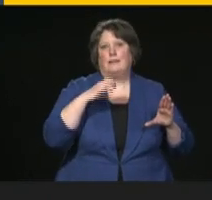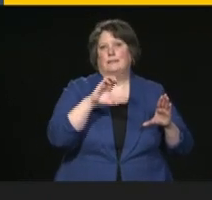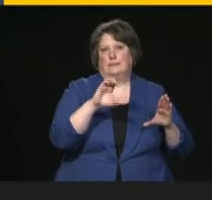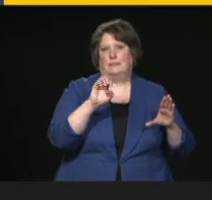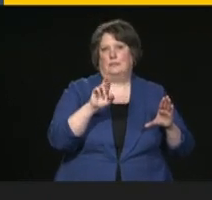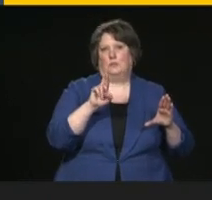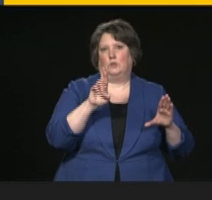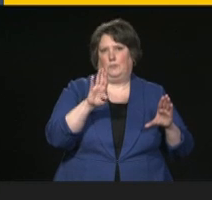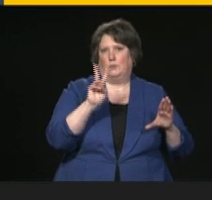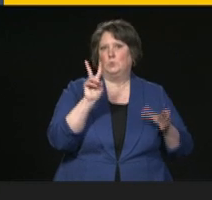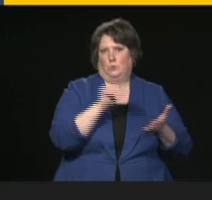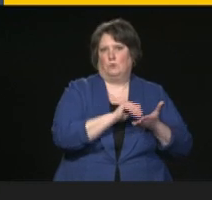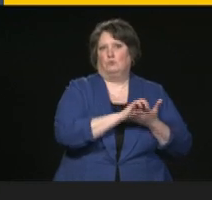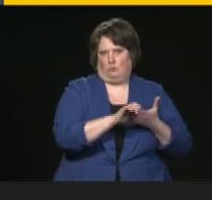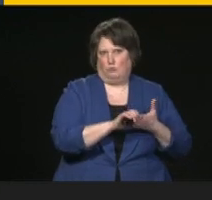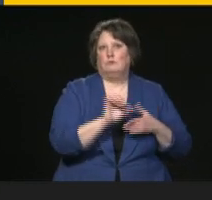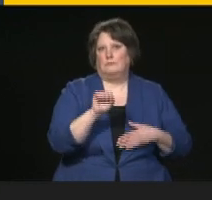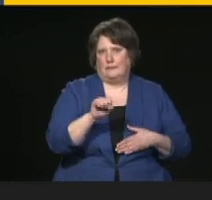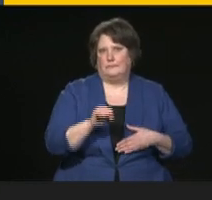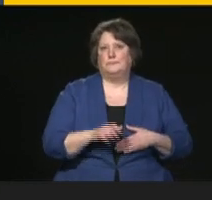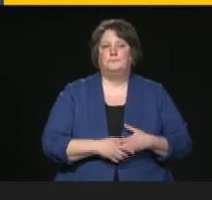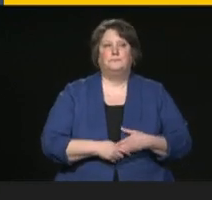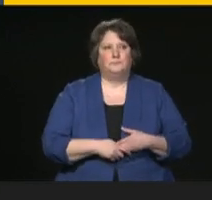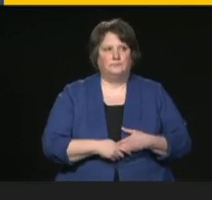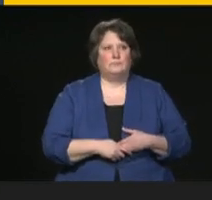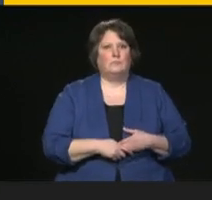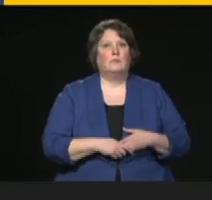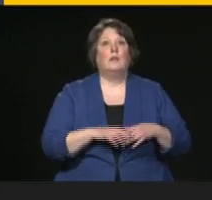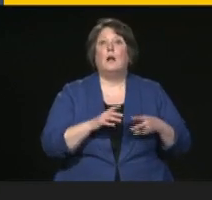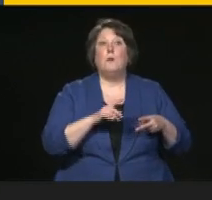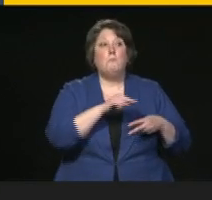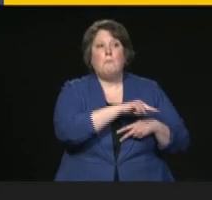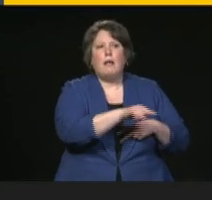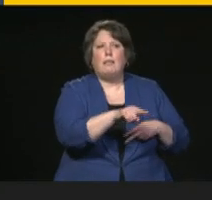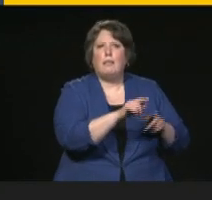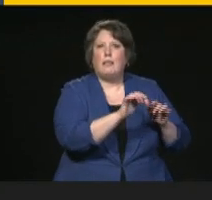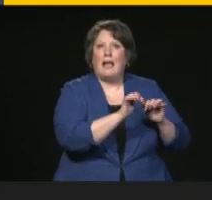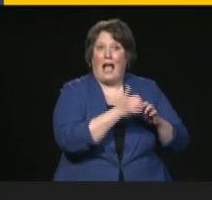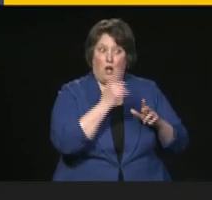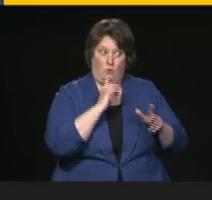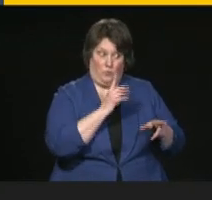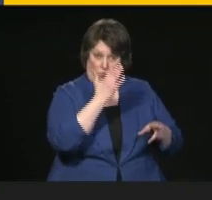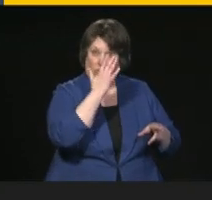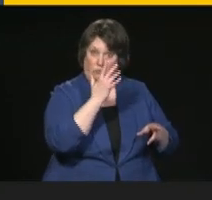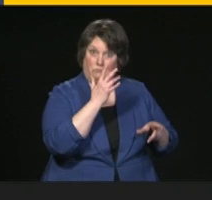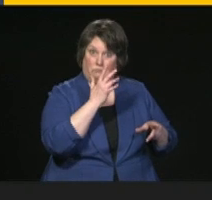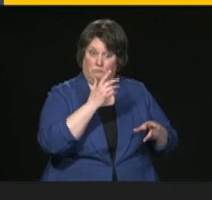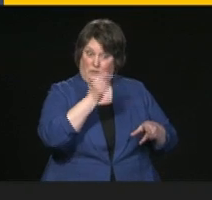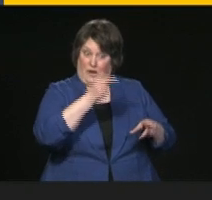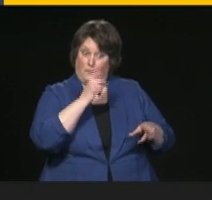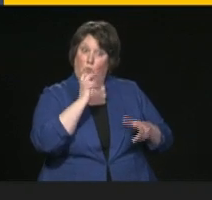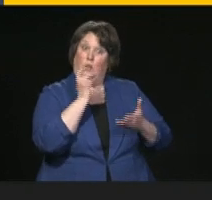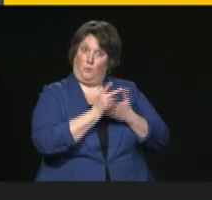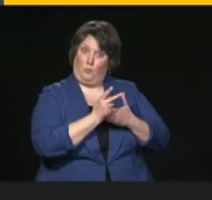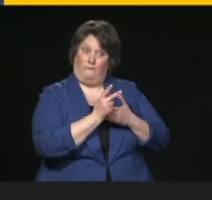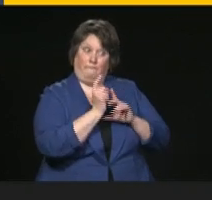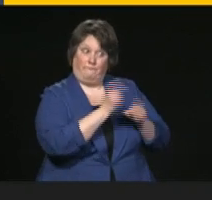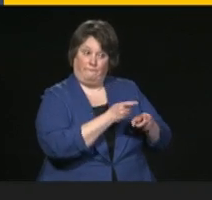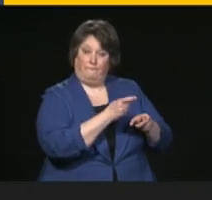The two important conditions are whether or not they earned $5,000 over the past 12 months, and